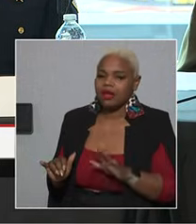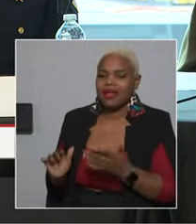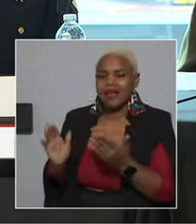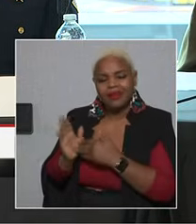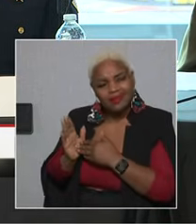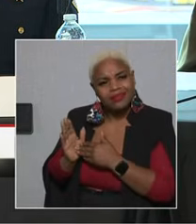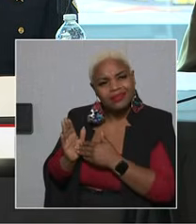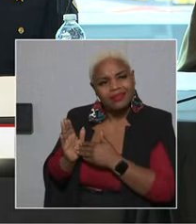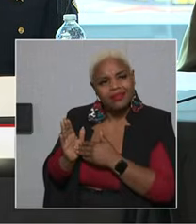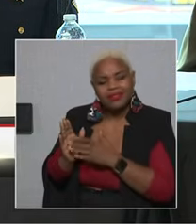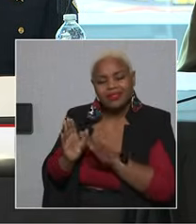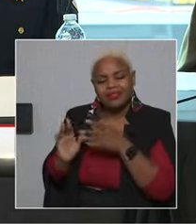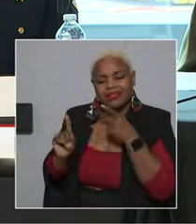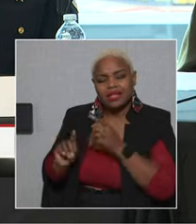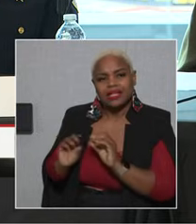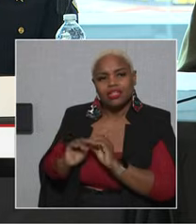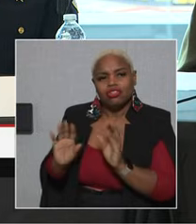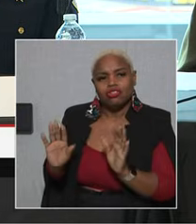clarity's sake.